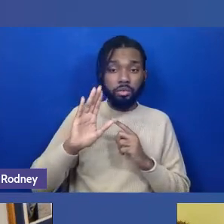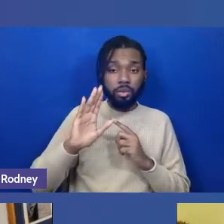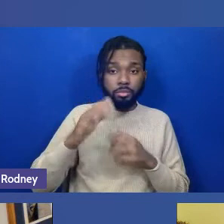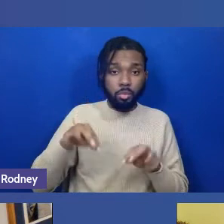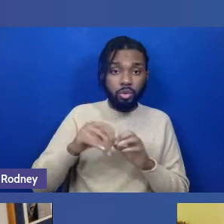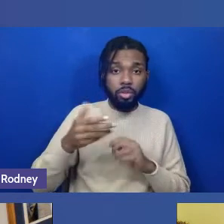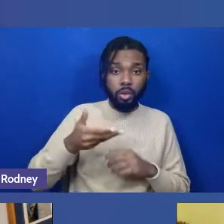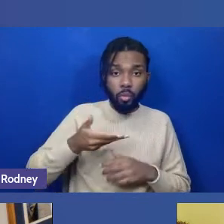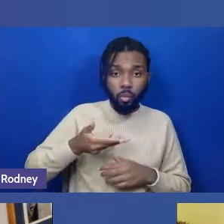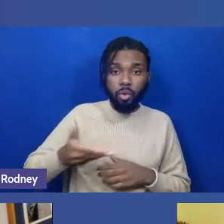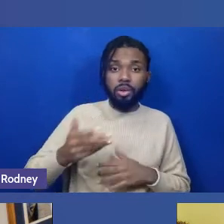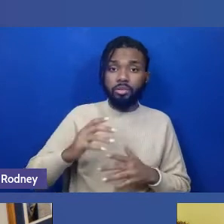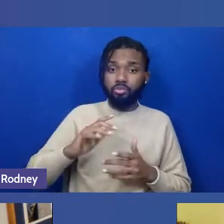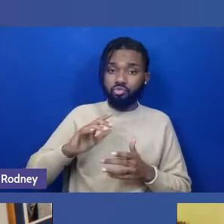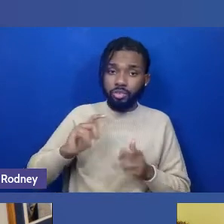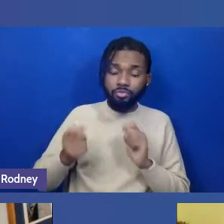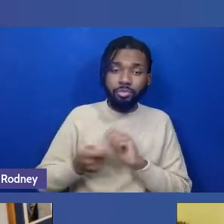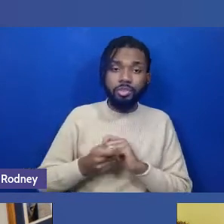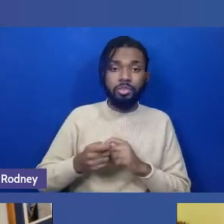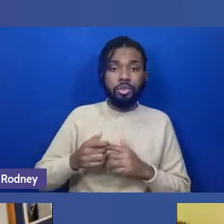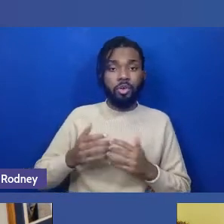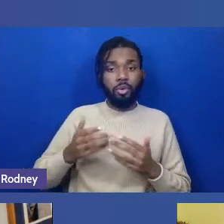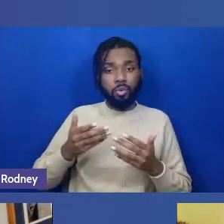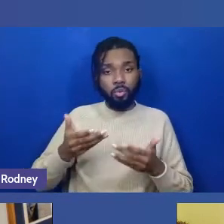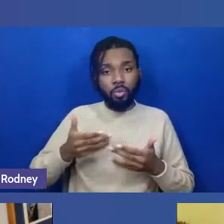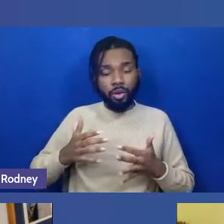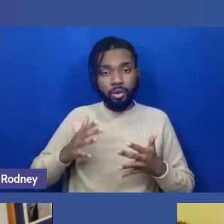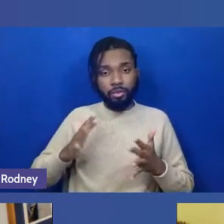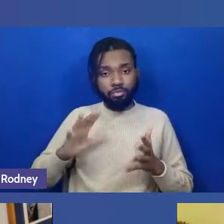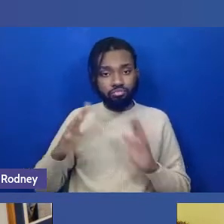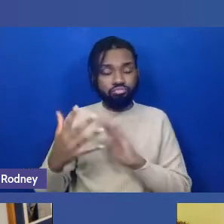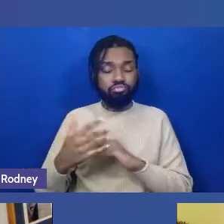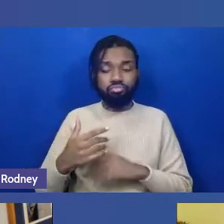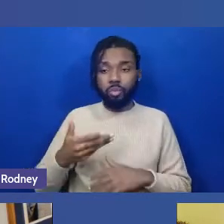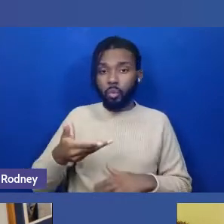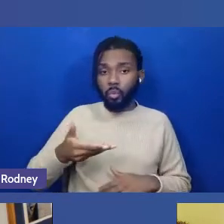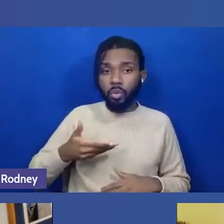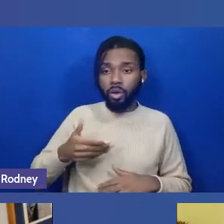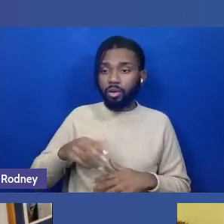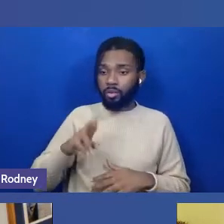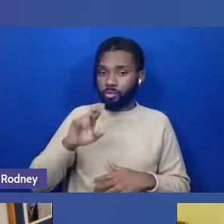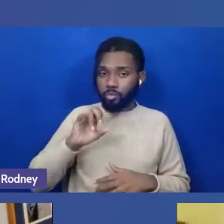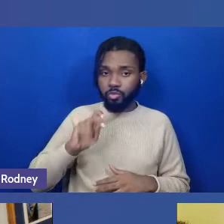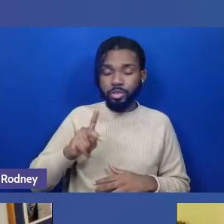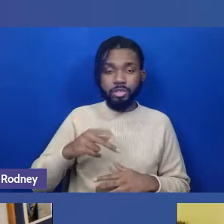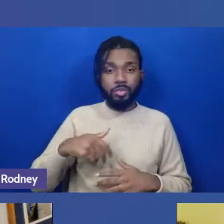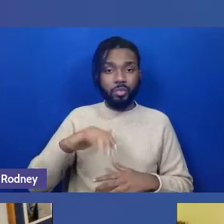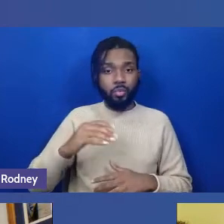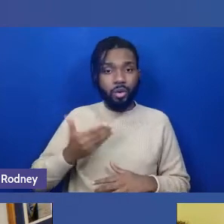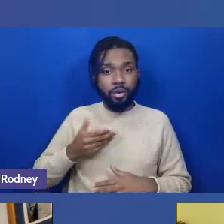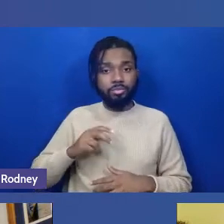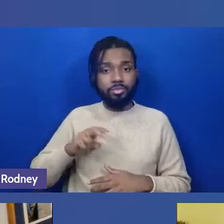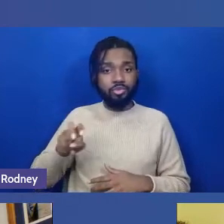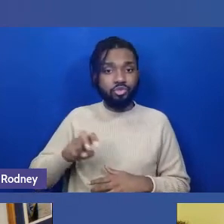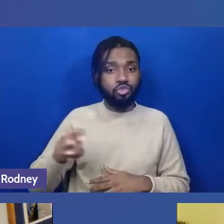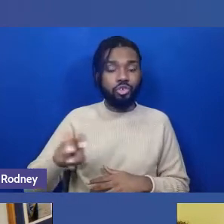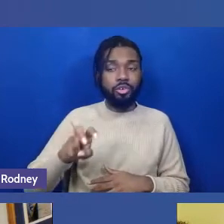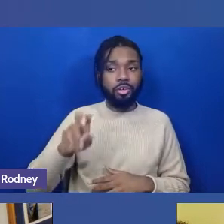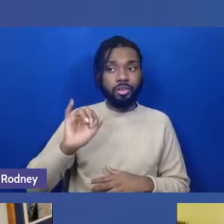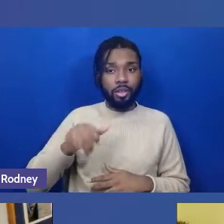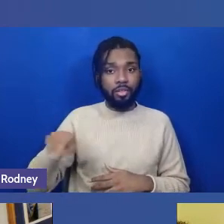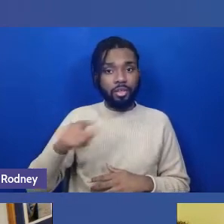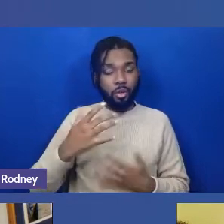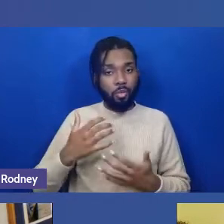change, welcomes high creativity, welcomes risk, welcomes an extraordinary adventure and journey that they want to go on with a piece,